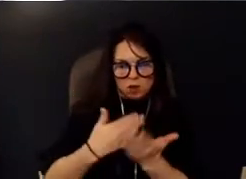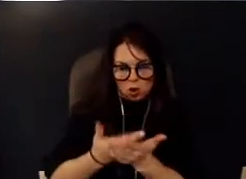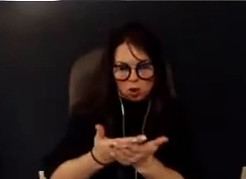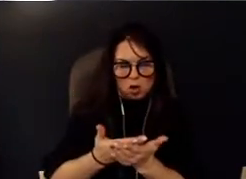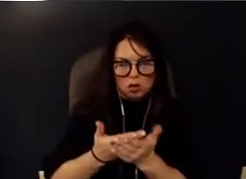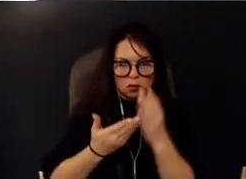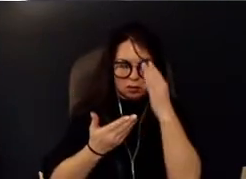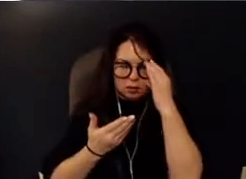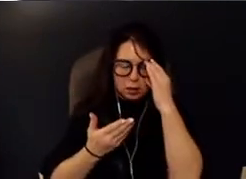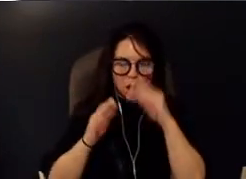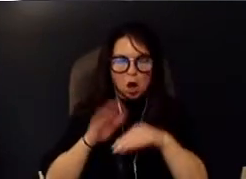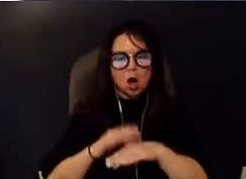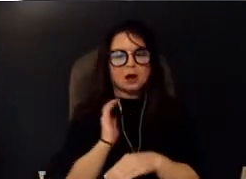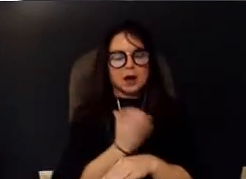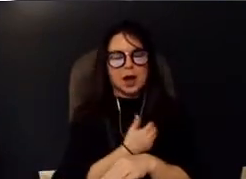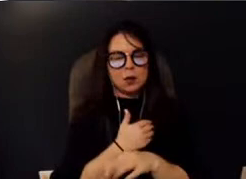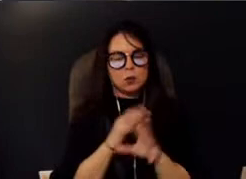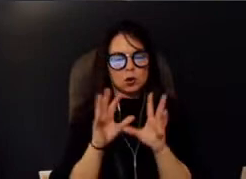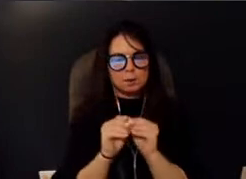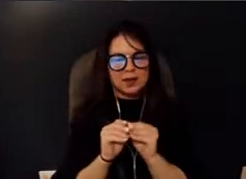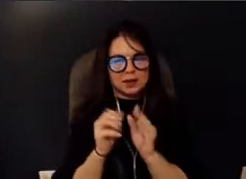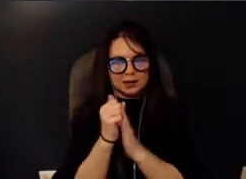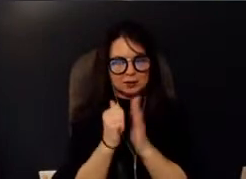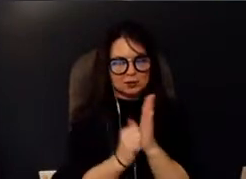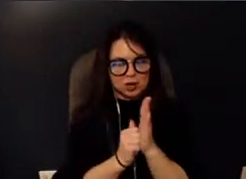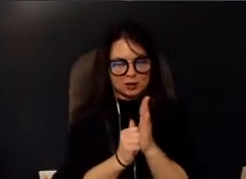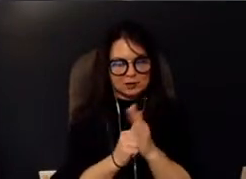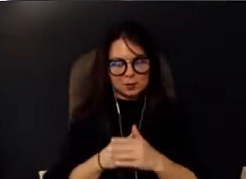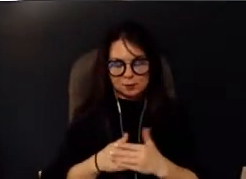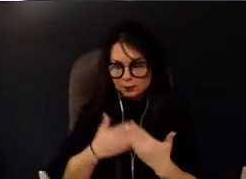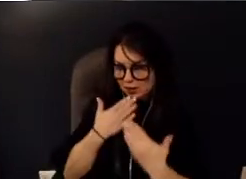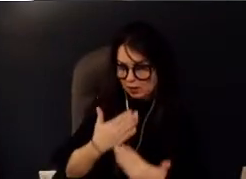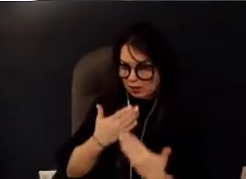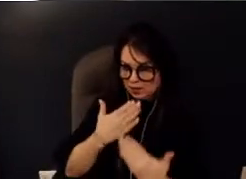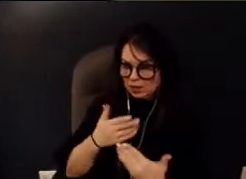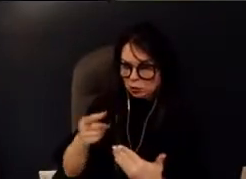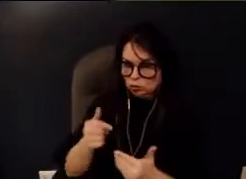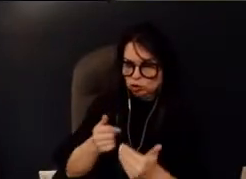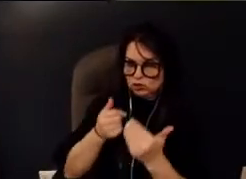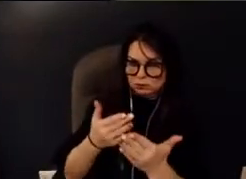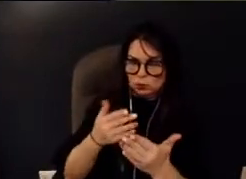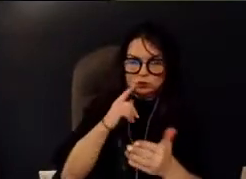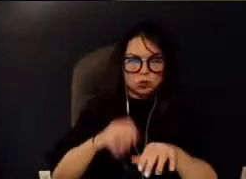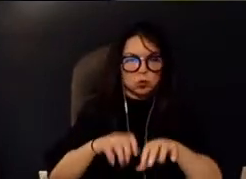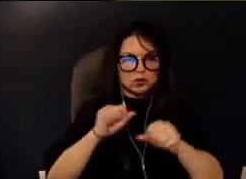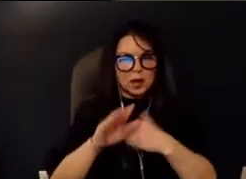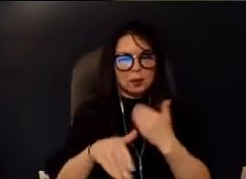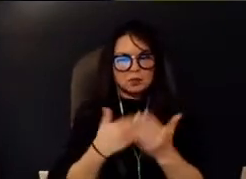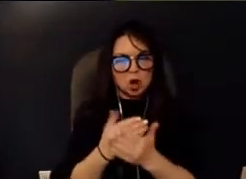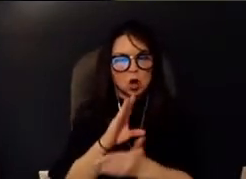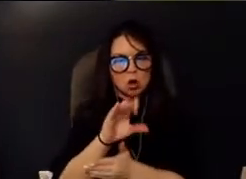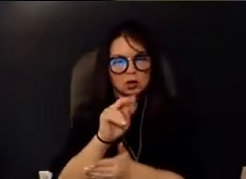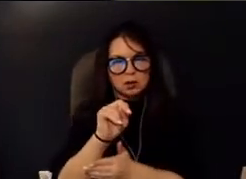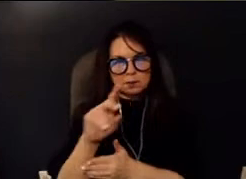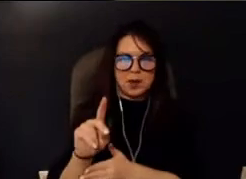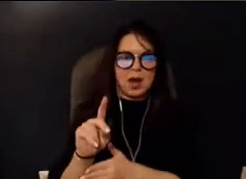agenda. Thank you. Councilmember Palmisano has moved adoption of all of the bonding resolutions. Is there any discussion on the